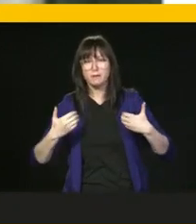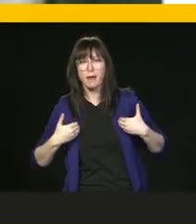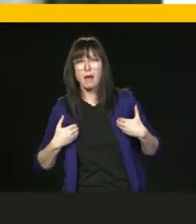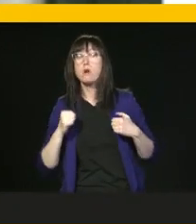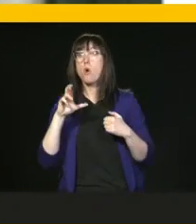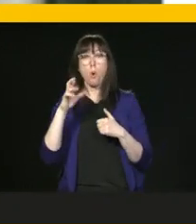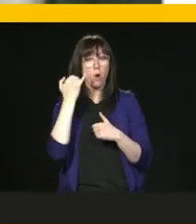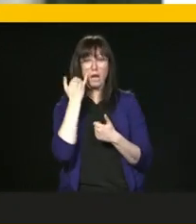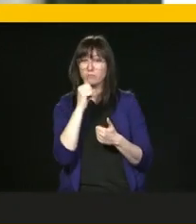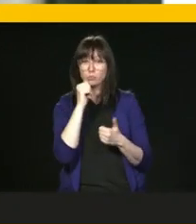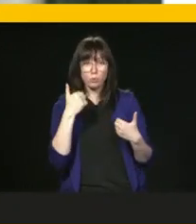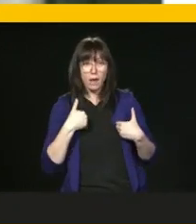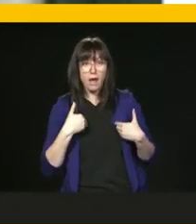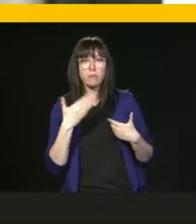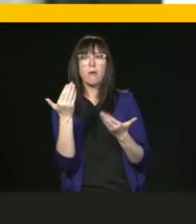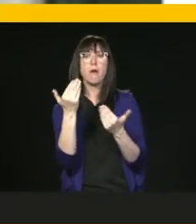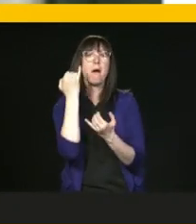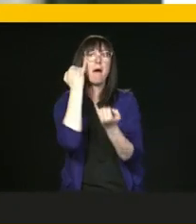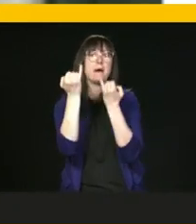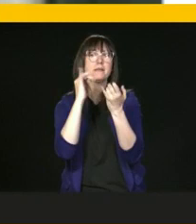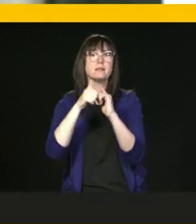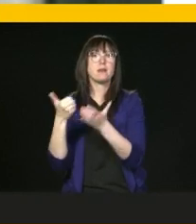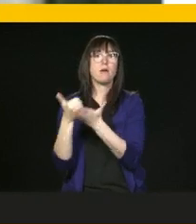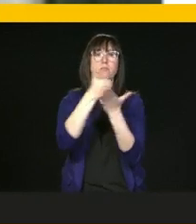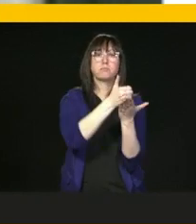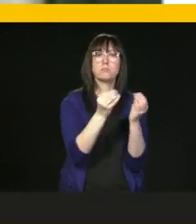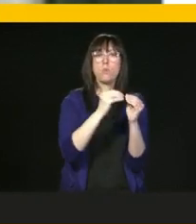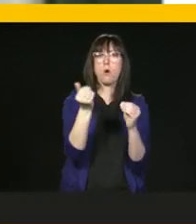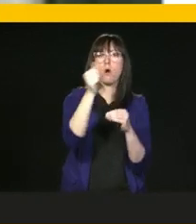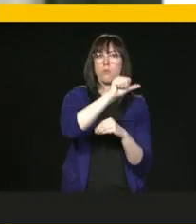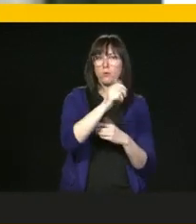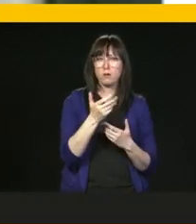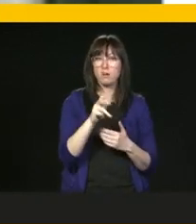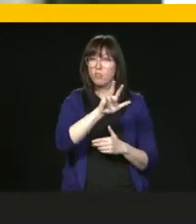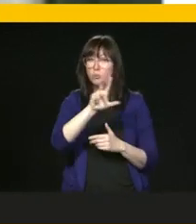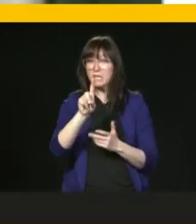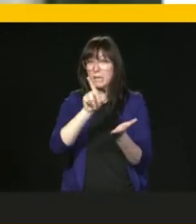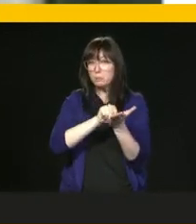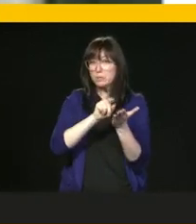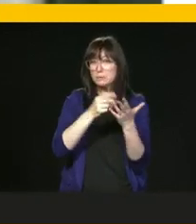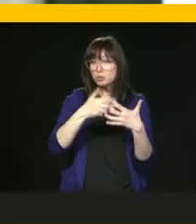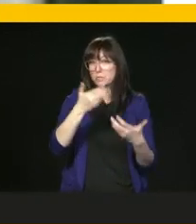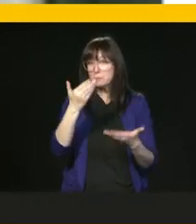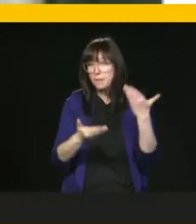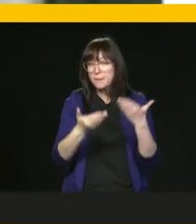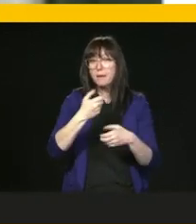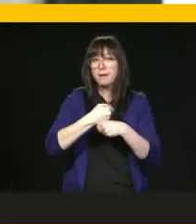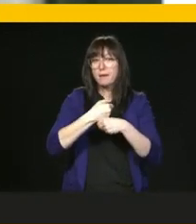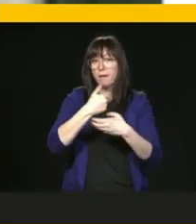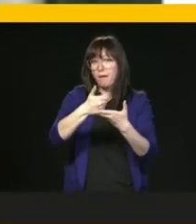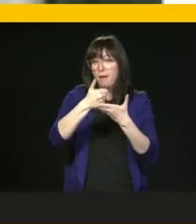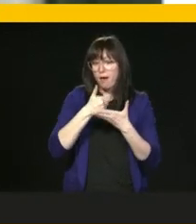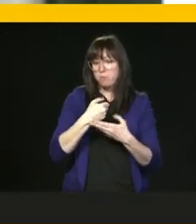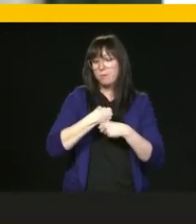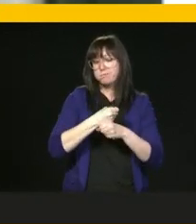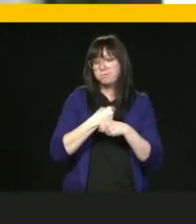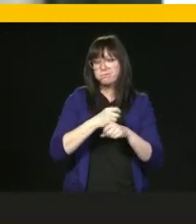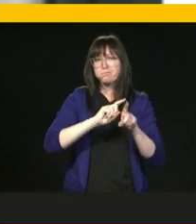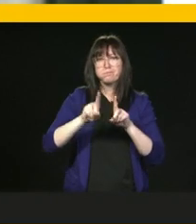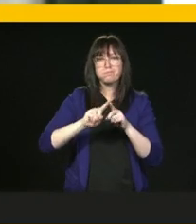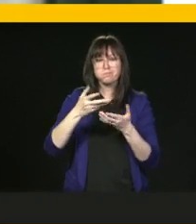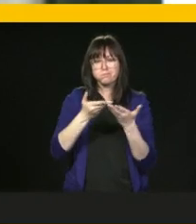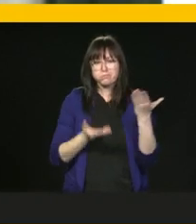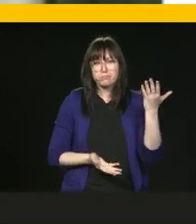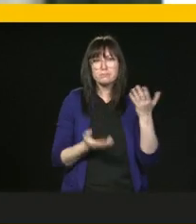d'aider, par exemple avec une imprimante 3D. Beaucoup d'établissements ont déjà répondu à l'appel et beaucoup d'autres pensent